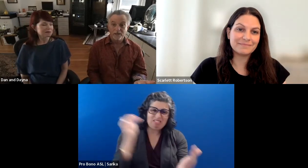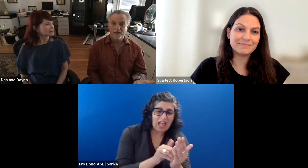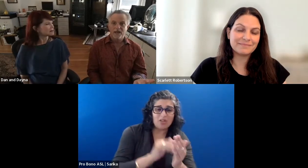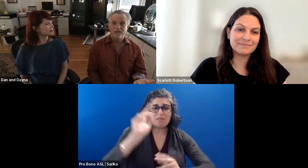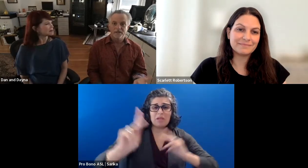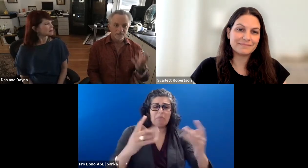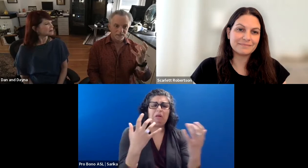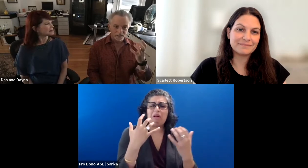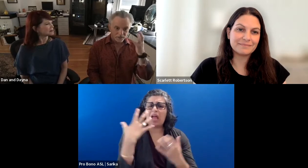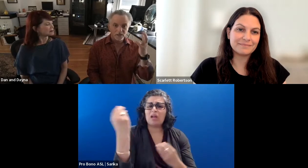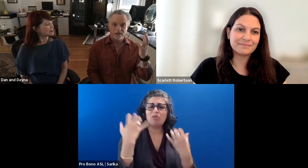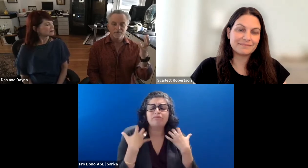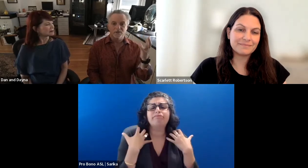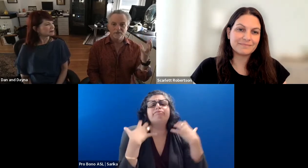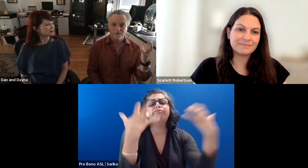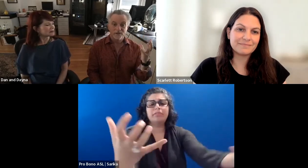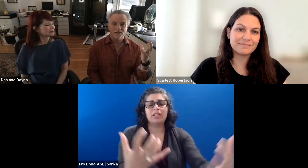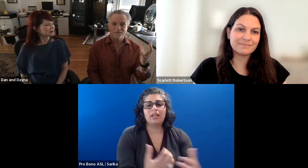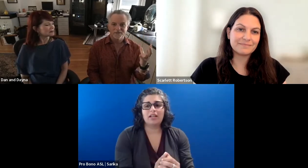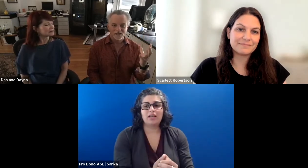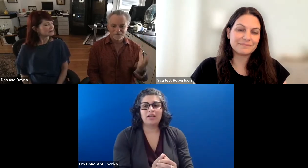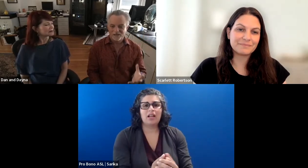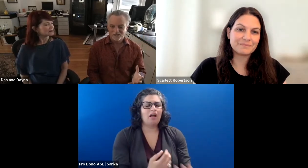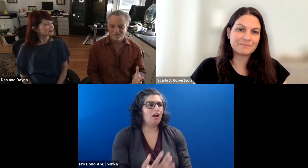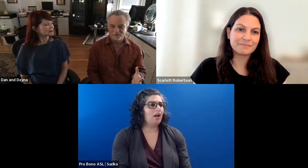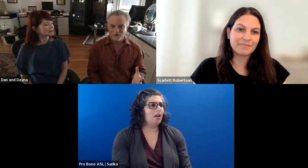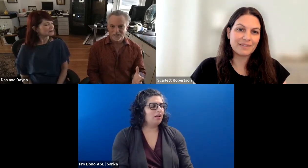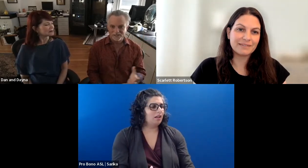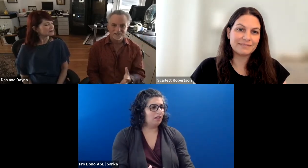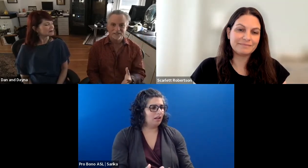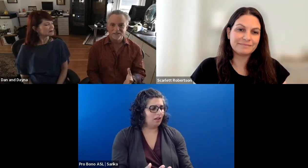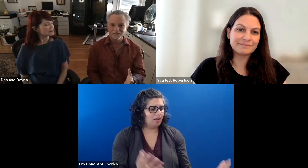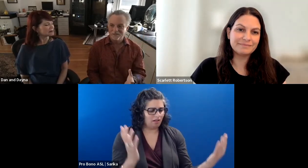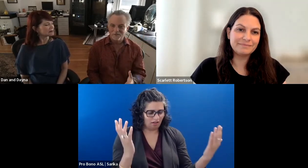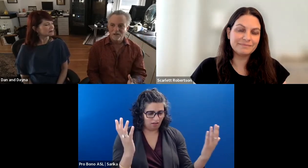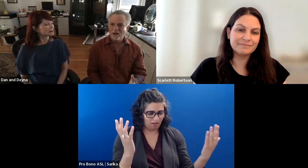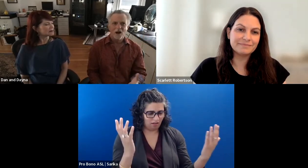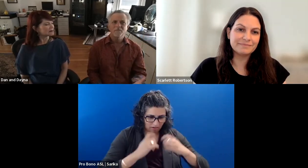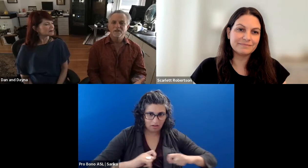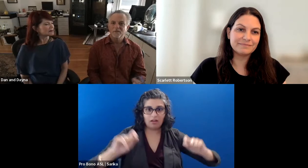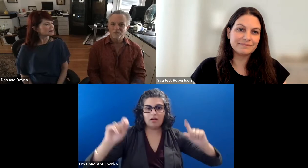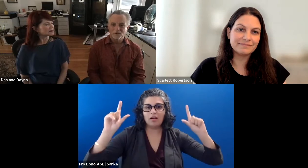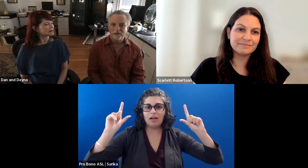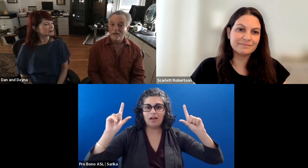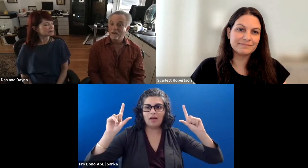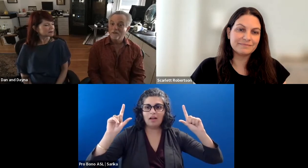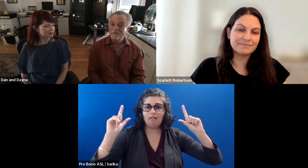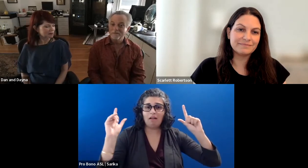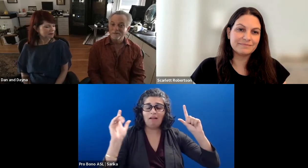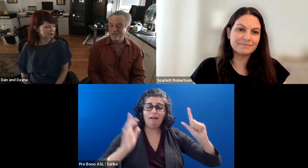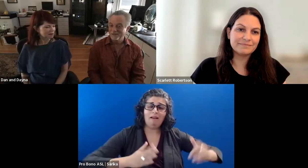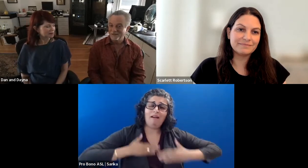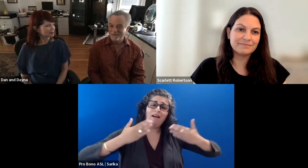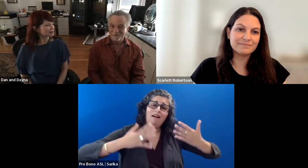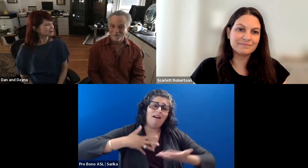at night. And there's this look that comes over his face, this combination of surprise that suddenly yields to unbelievable joy. Not a look